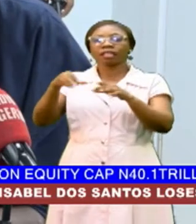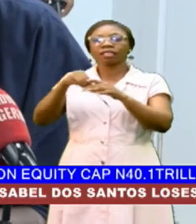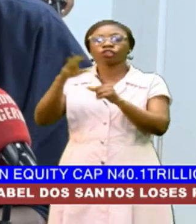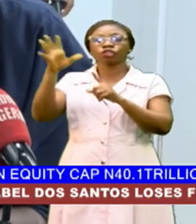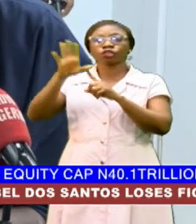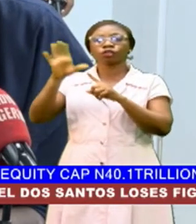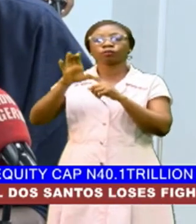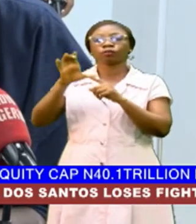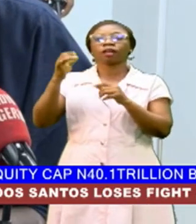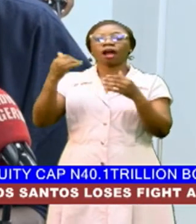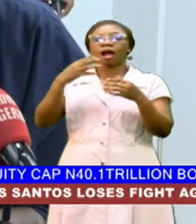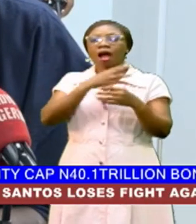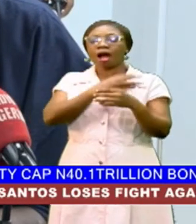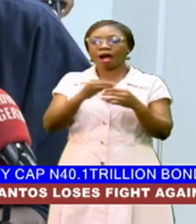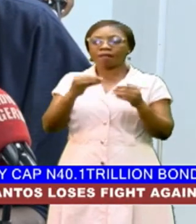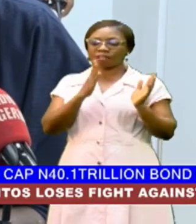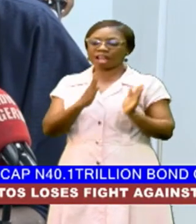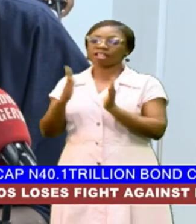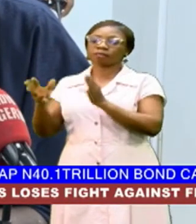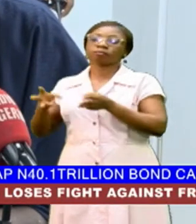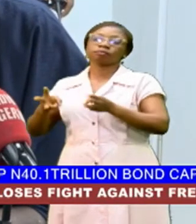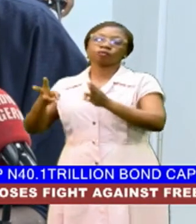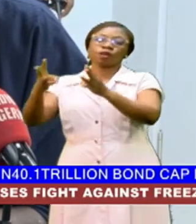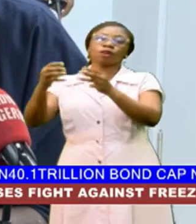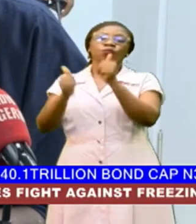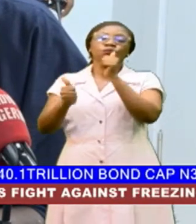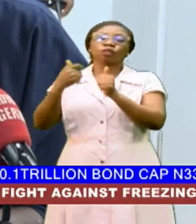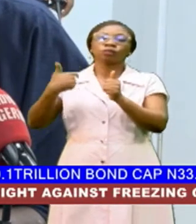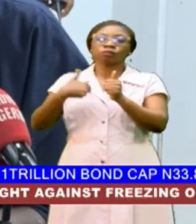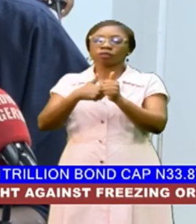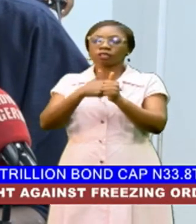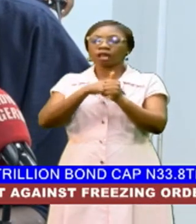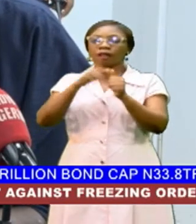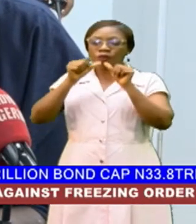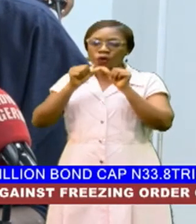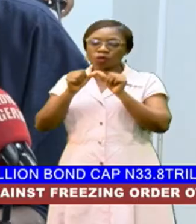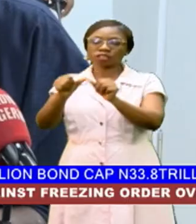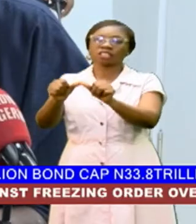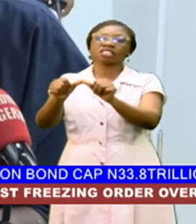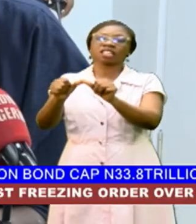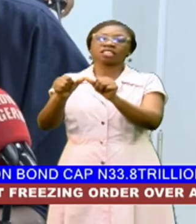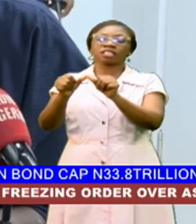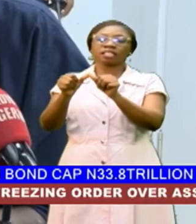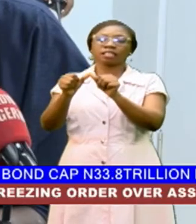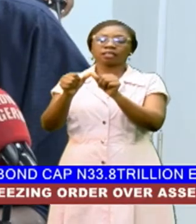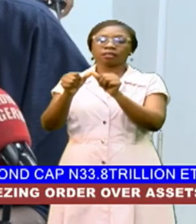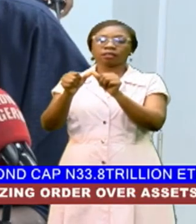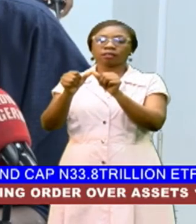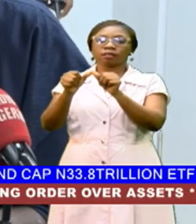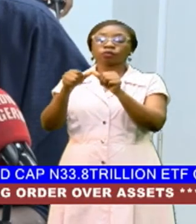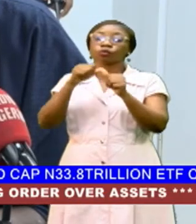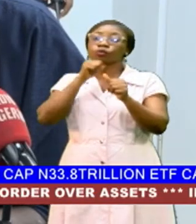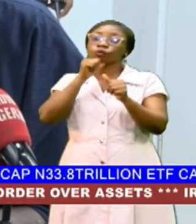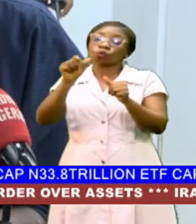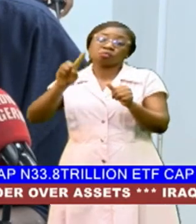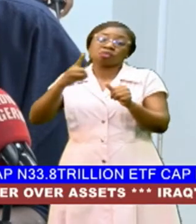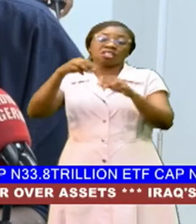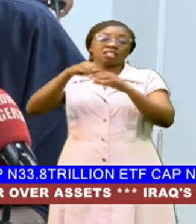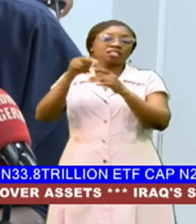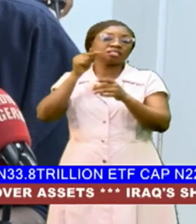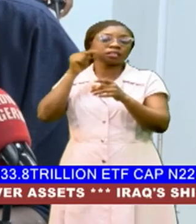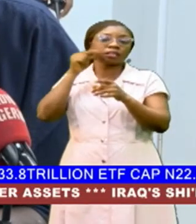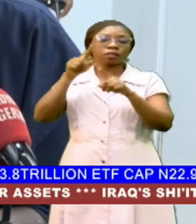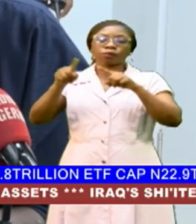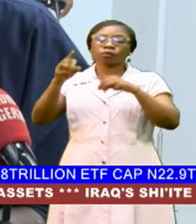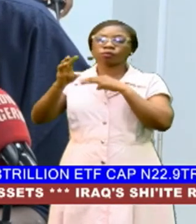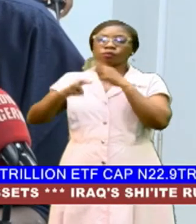set the momentum, which you have consistently been carrying, not just in Nigeria, but also around the